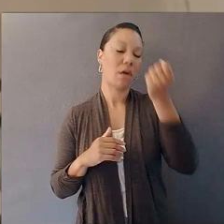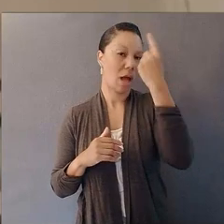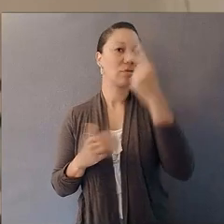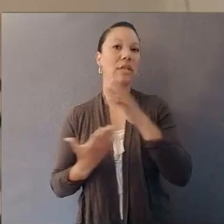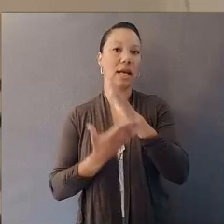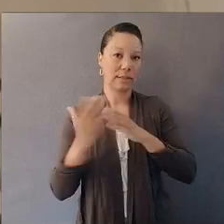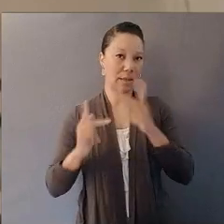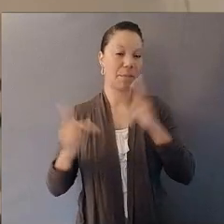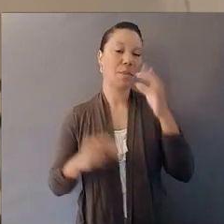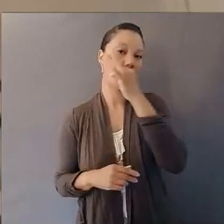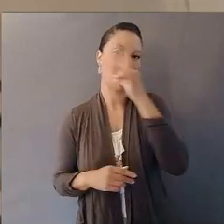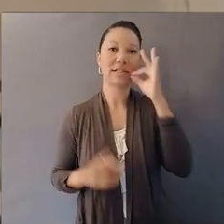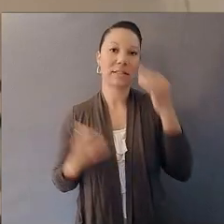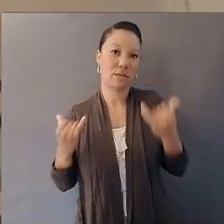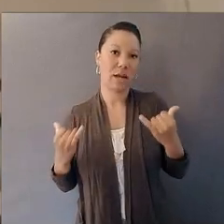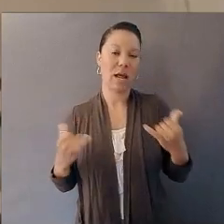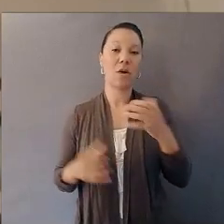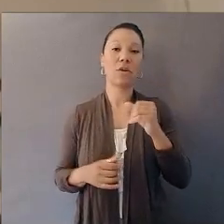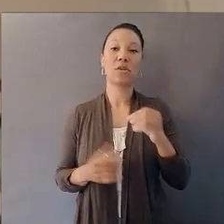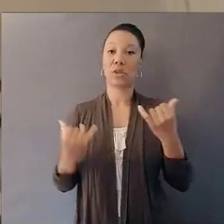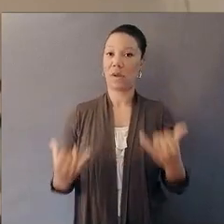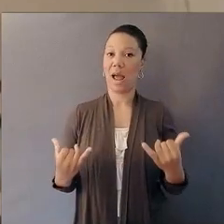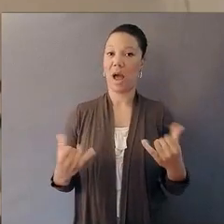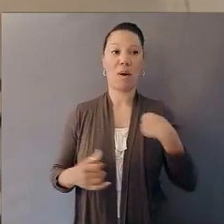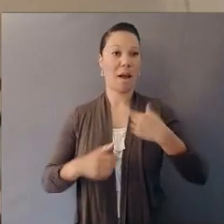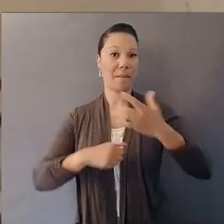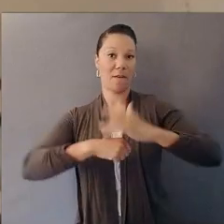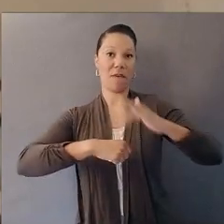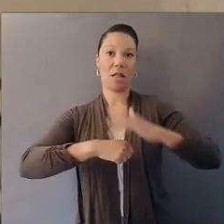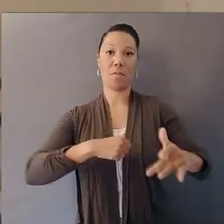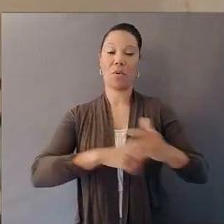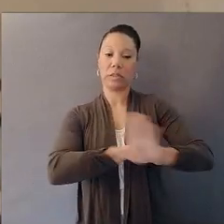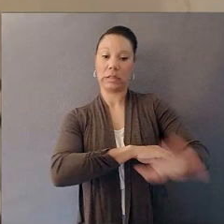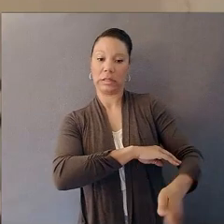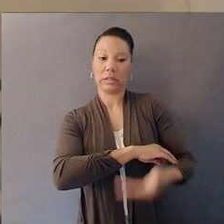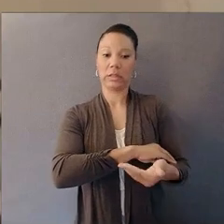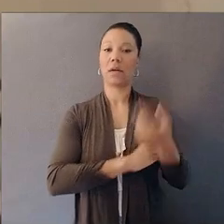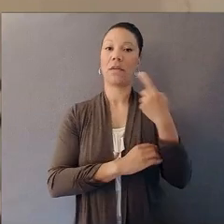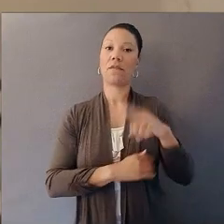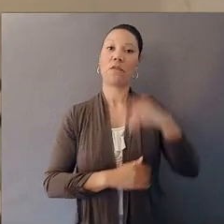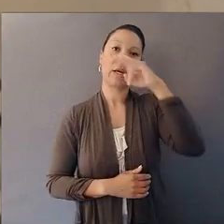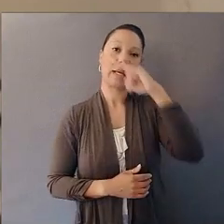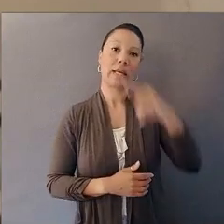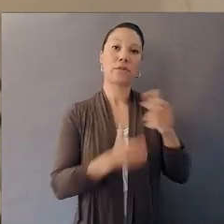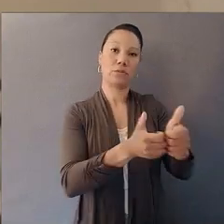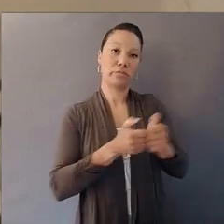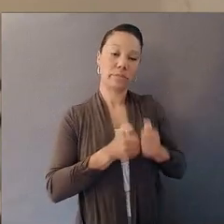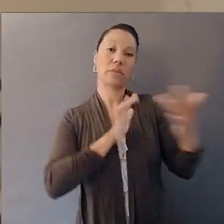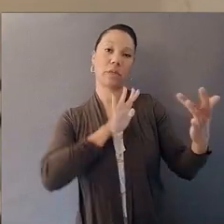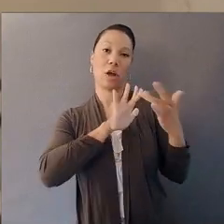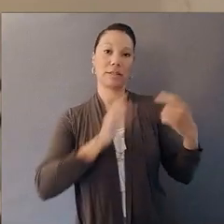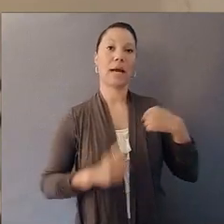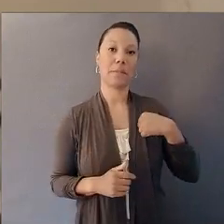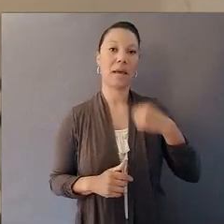now, I've actually made myself available late at night for kids because it's hard. They have a really hard time